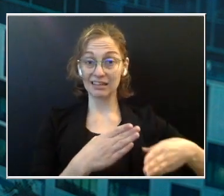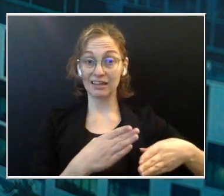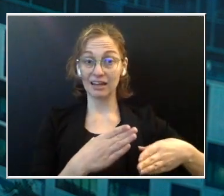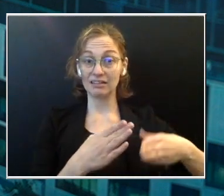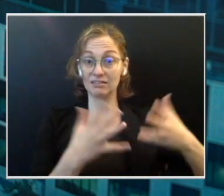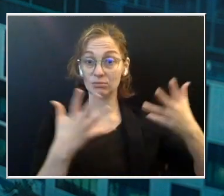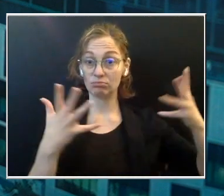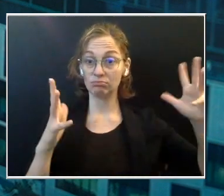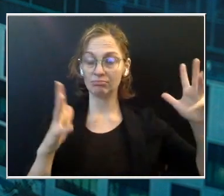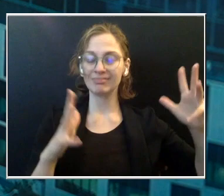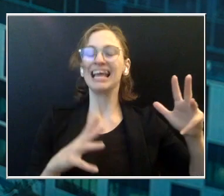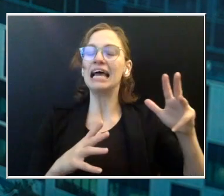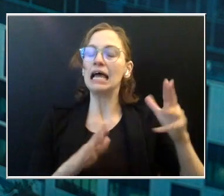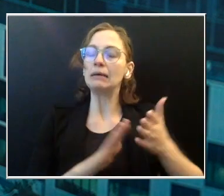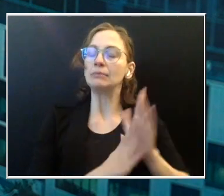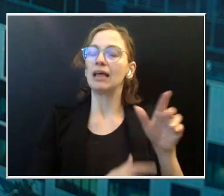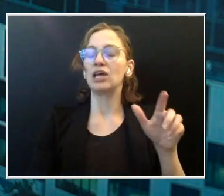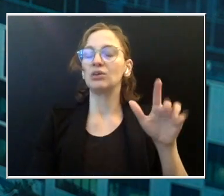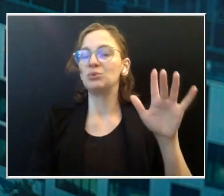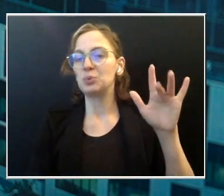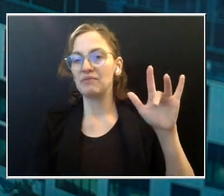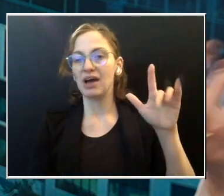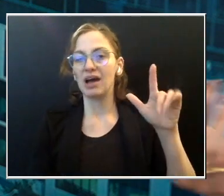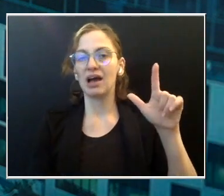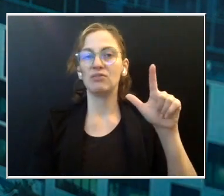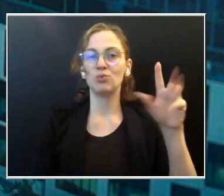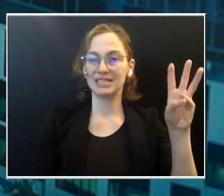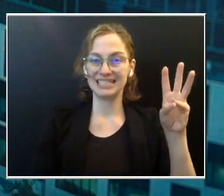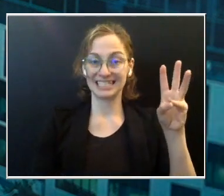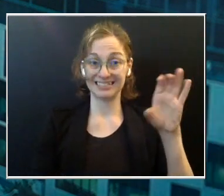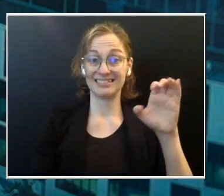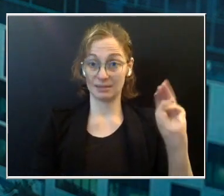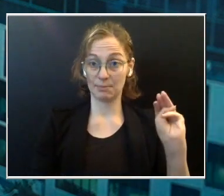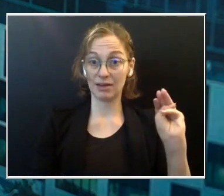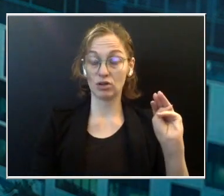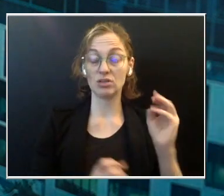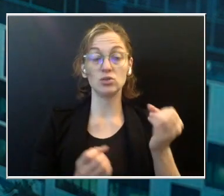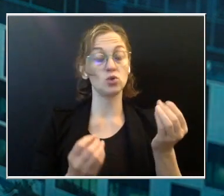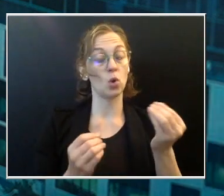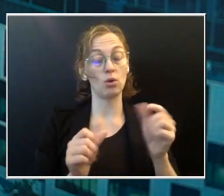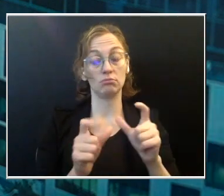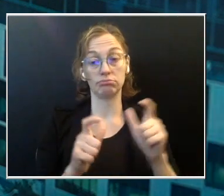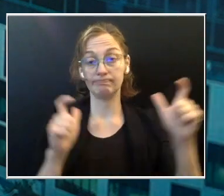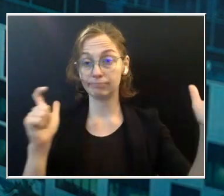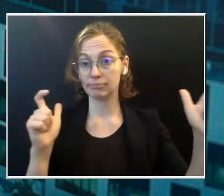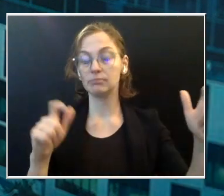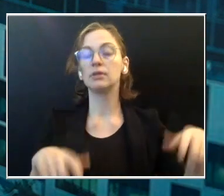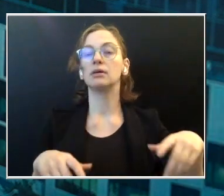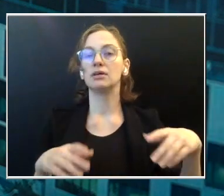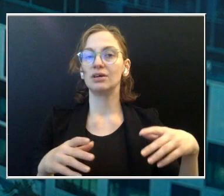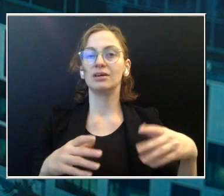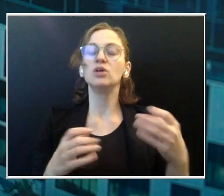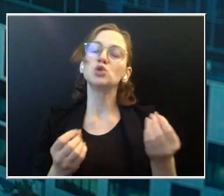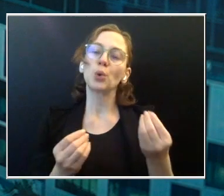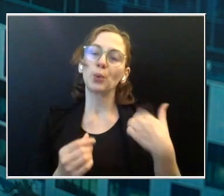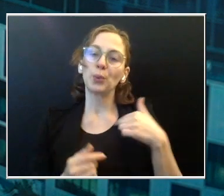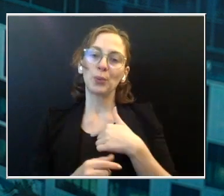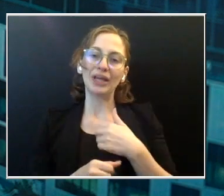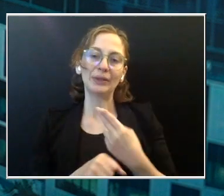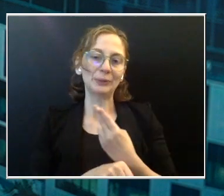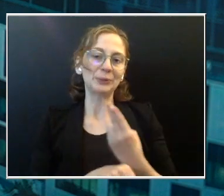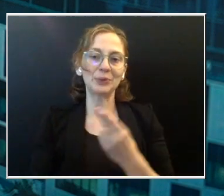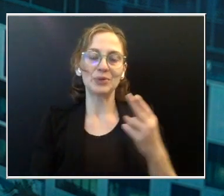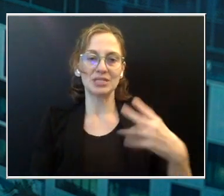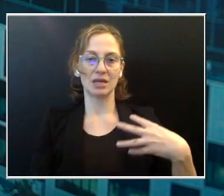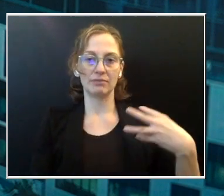big difference about what we can see and what it actually was. So we'll use the wound vac sometimes as kind of a temporizing measure to make sure we're getting those